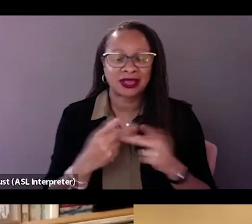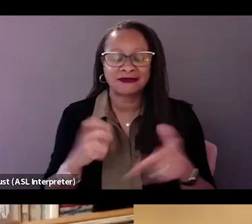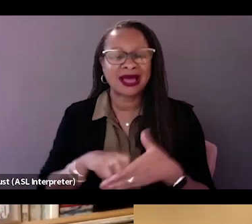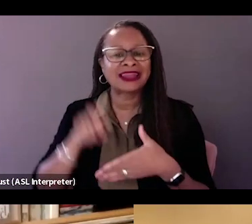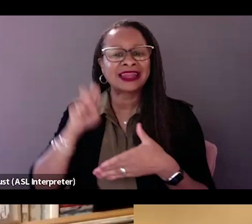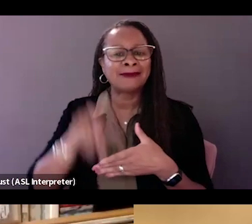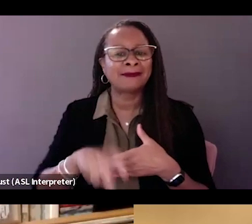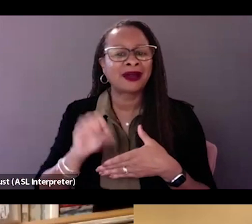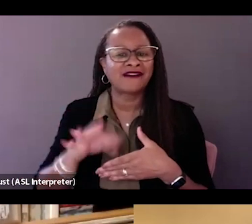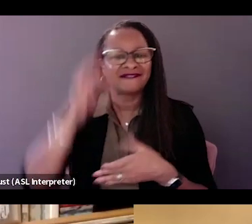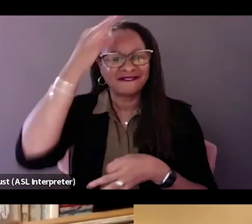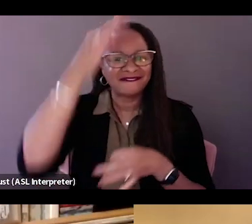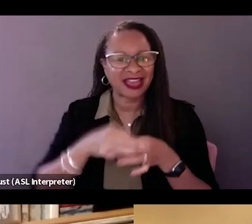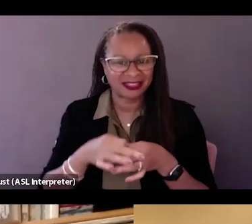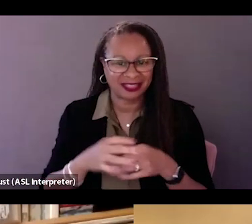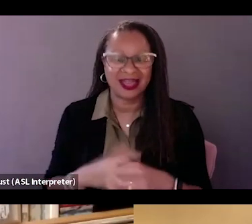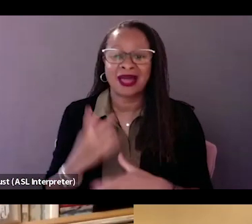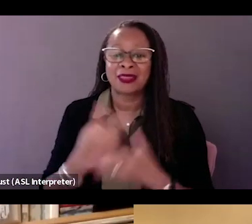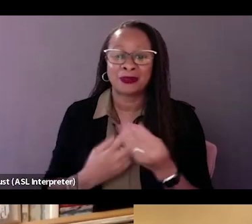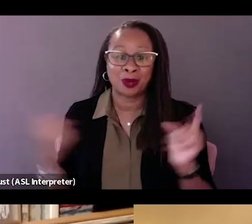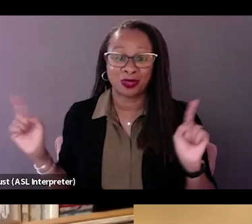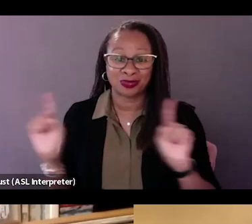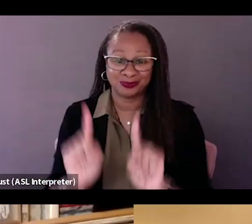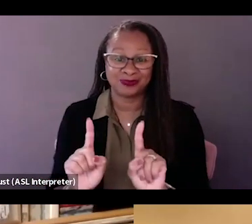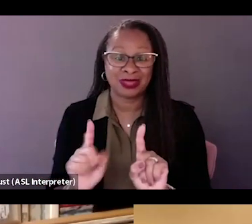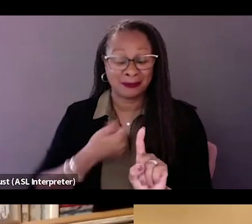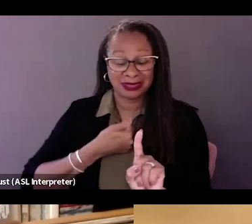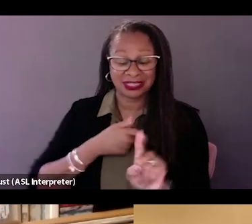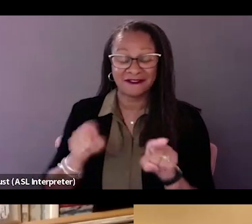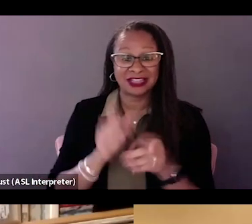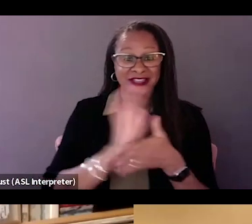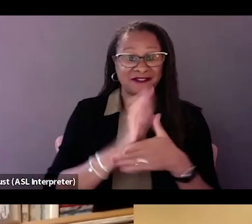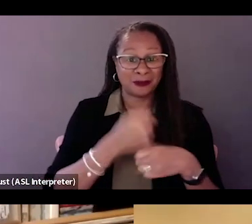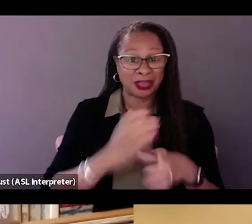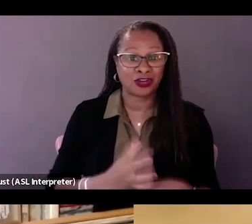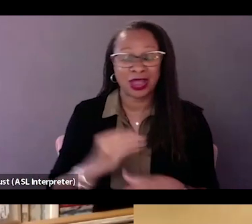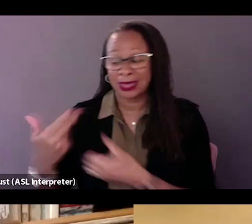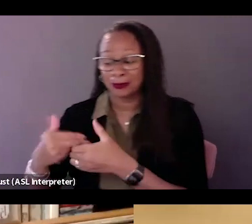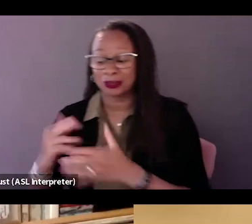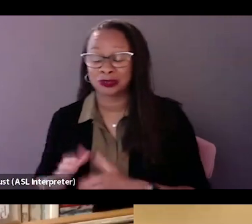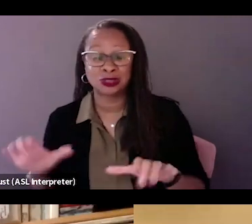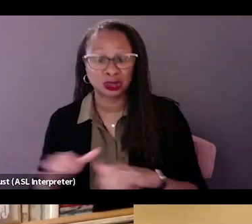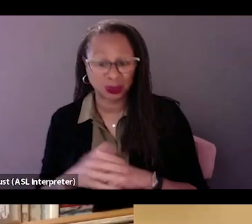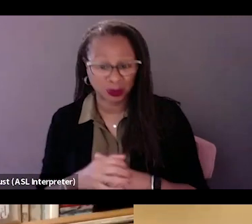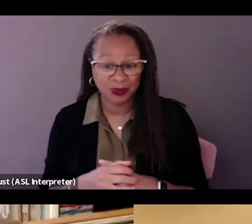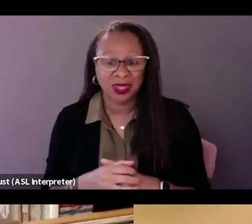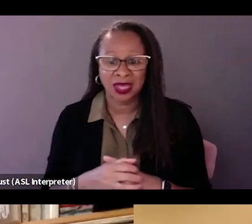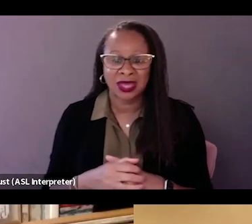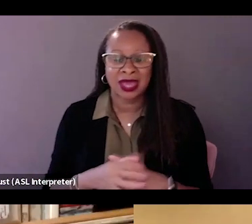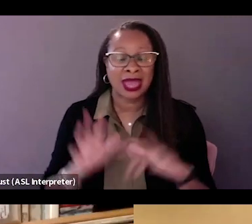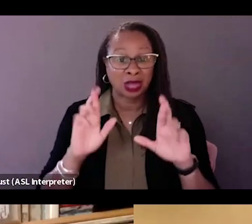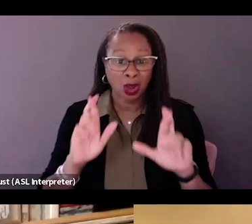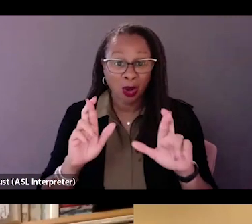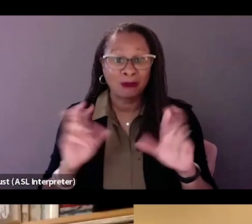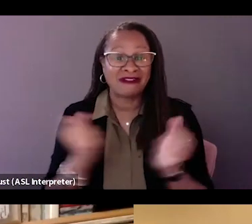faith that both, the filmmaker and the participants usually take in this case, and they hope that it's going to be